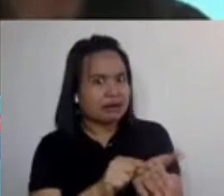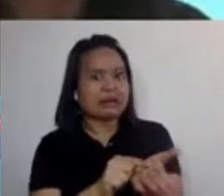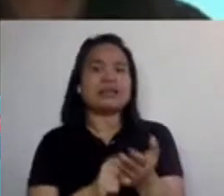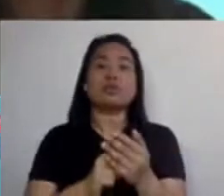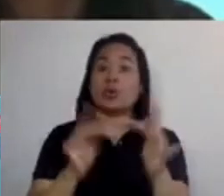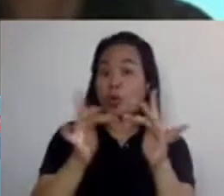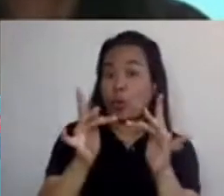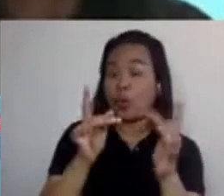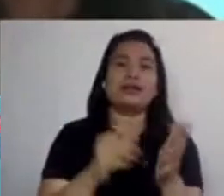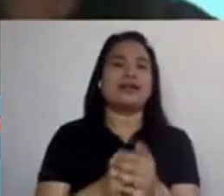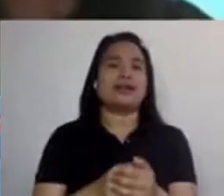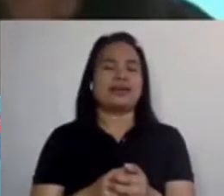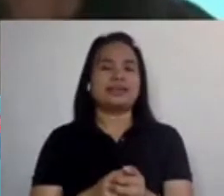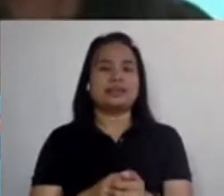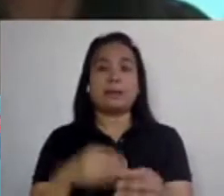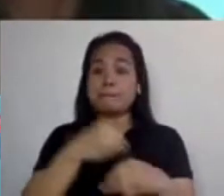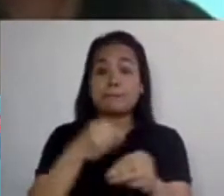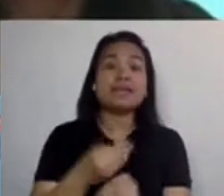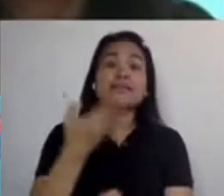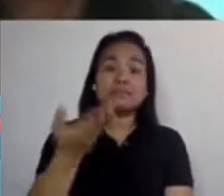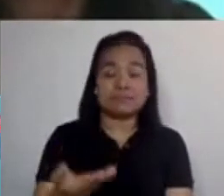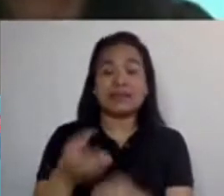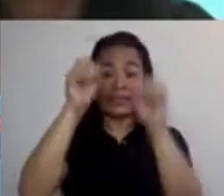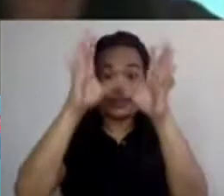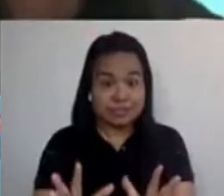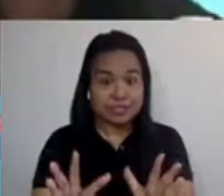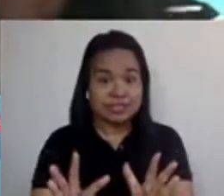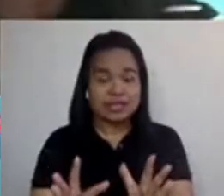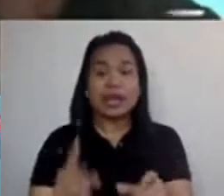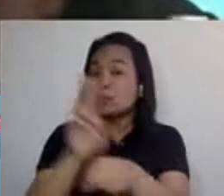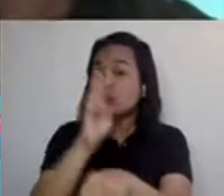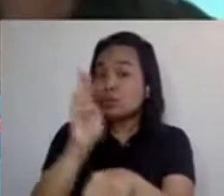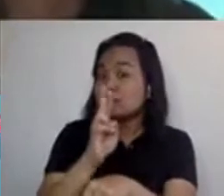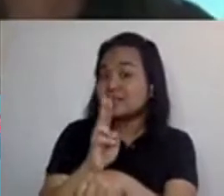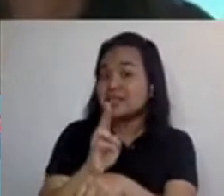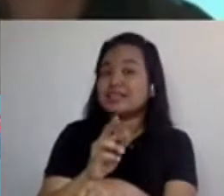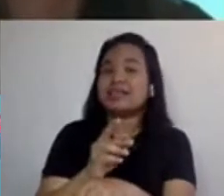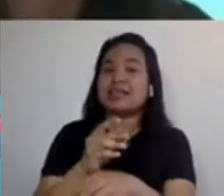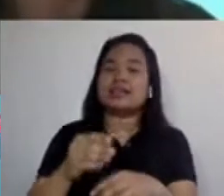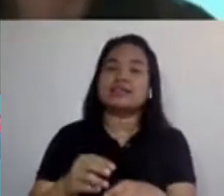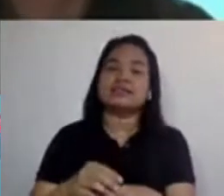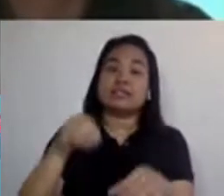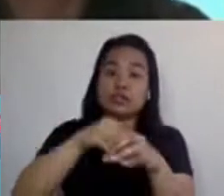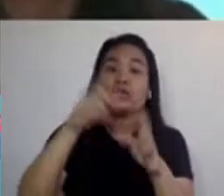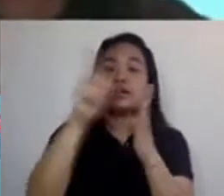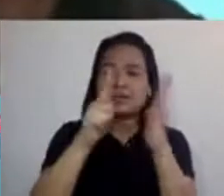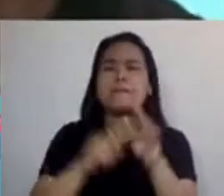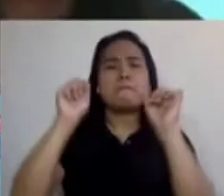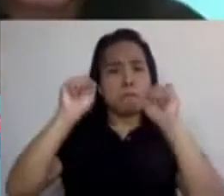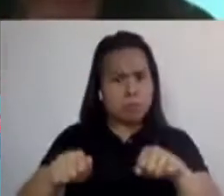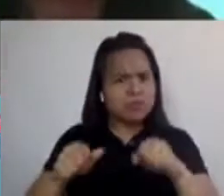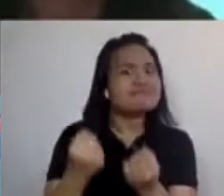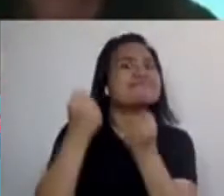ratee, and you used it in the delivery of your lesson, then you can submit that specific MOV for